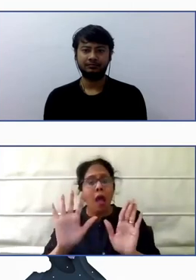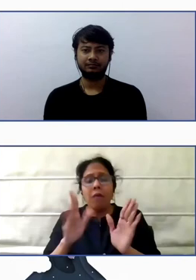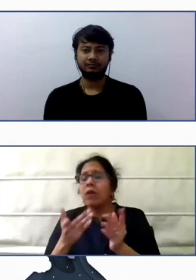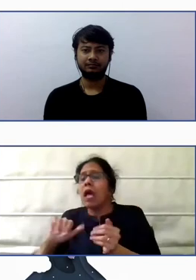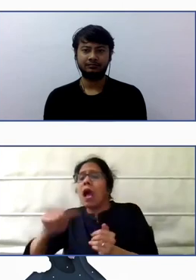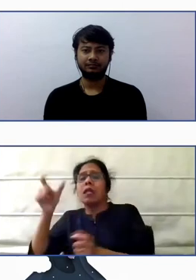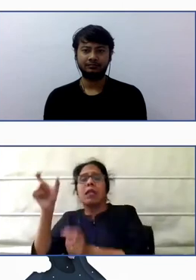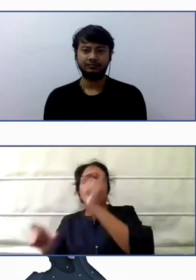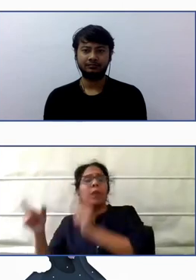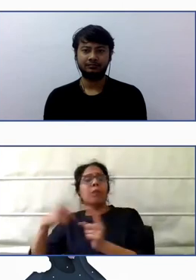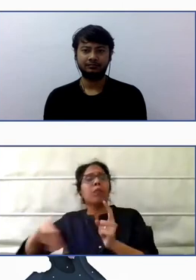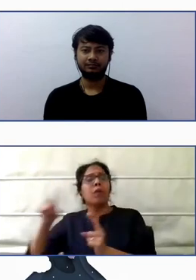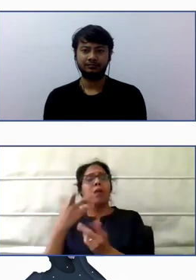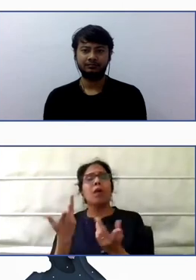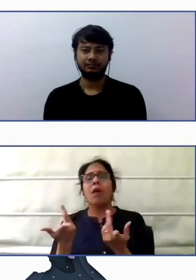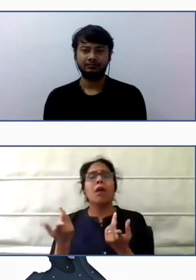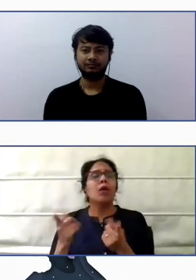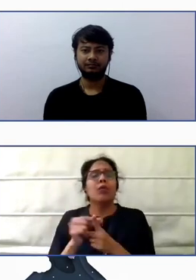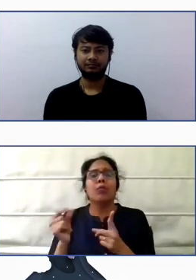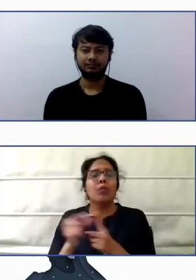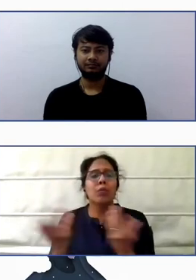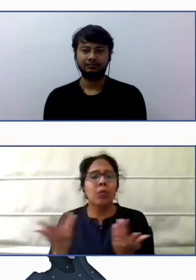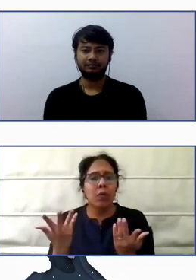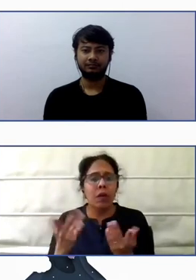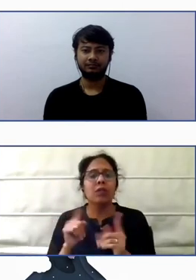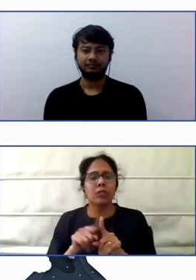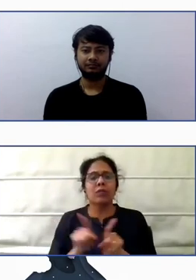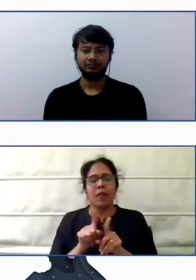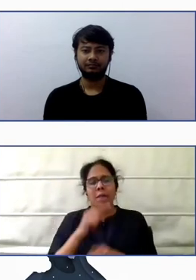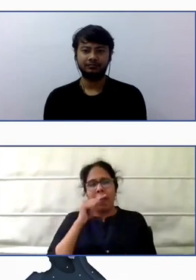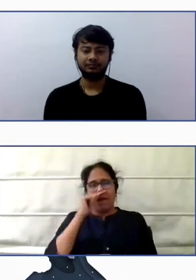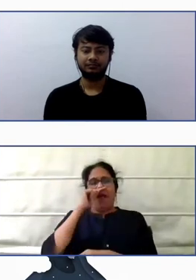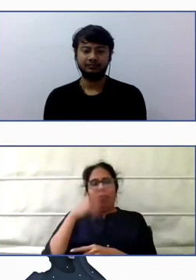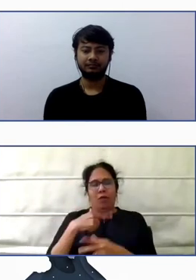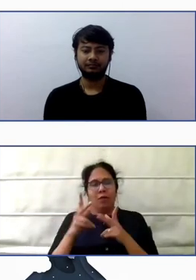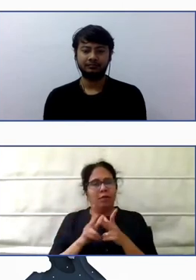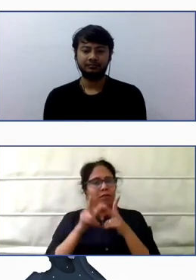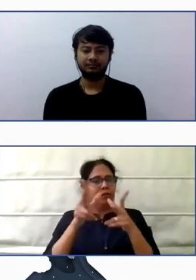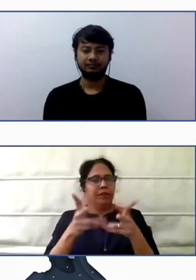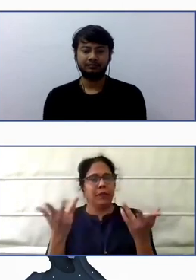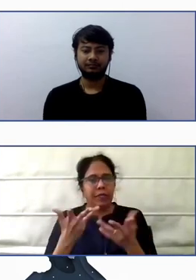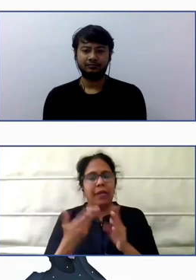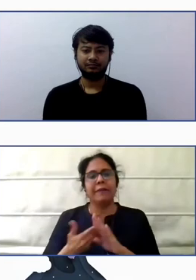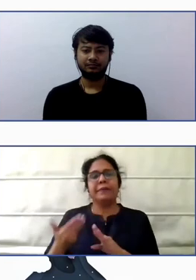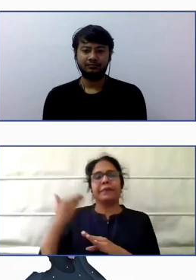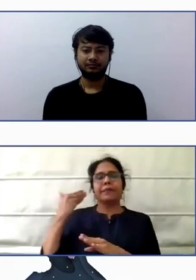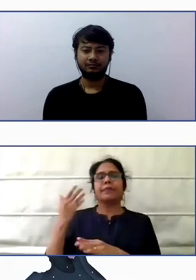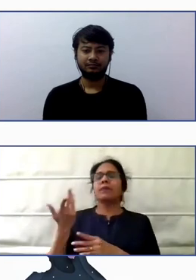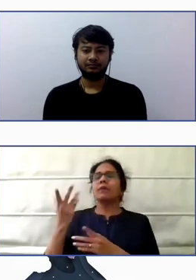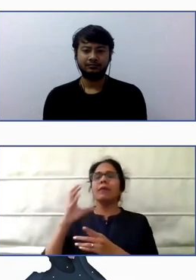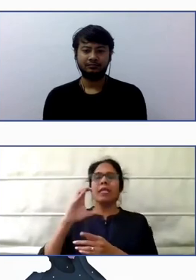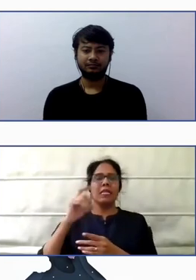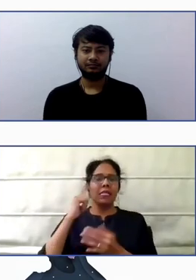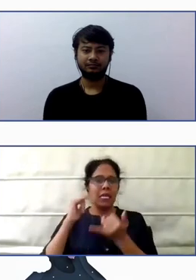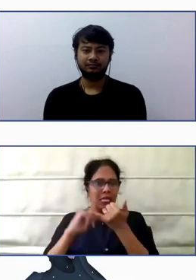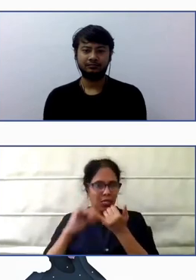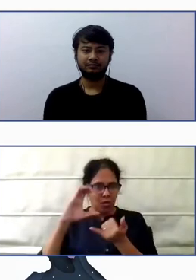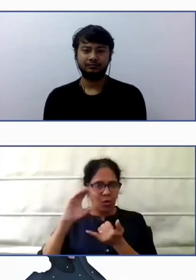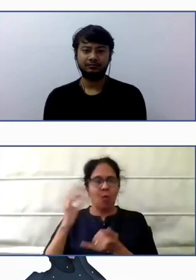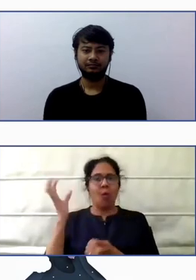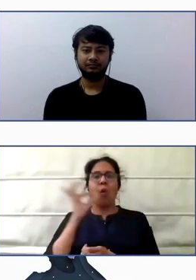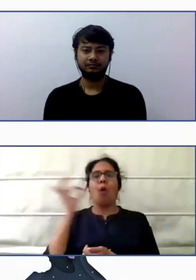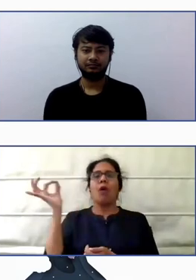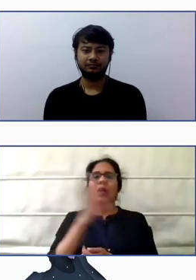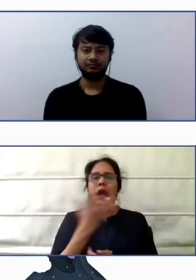So today we can proudly say, you know, last month we had this order from Cisco where they said, hey, we want to recognize